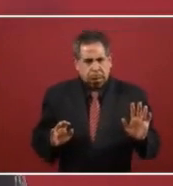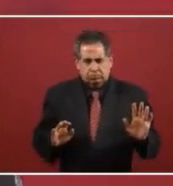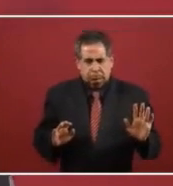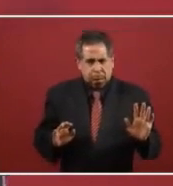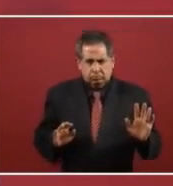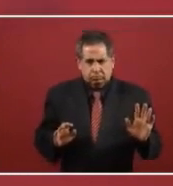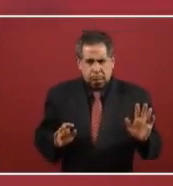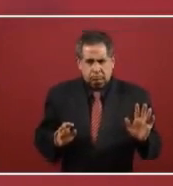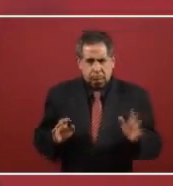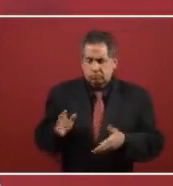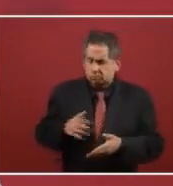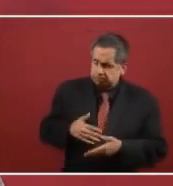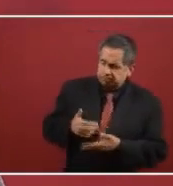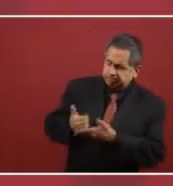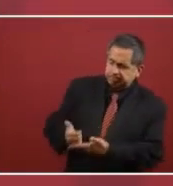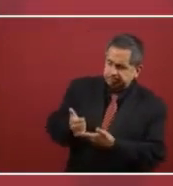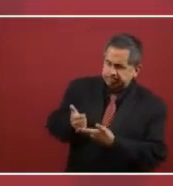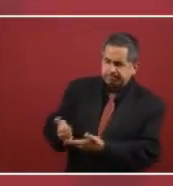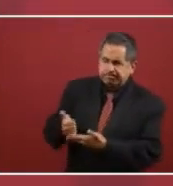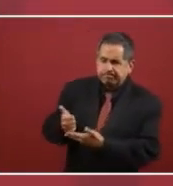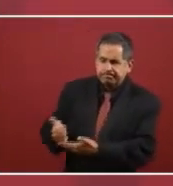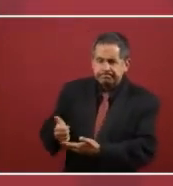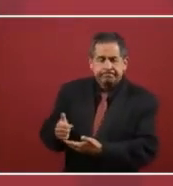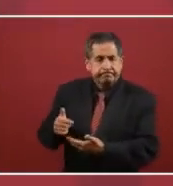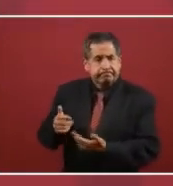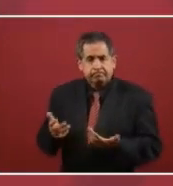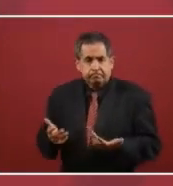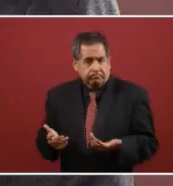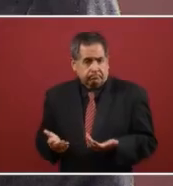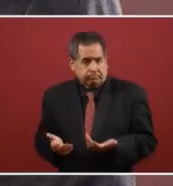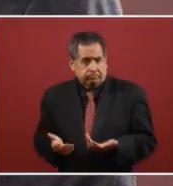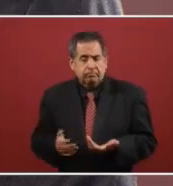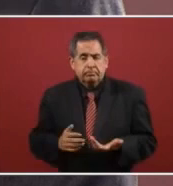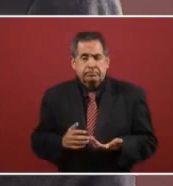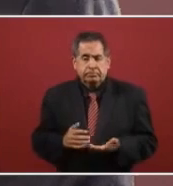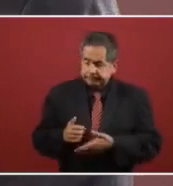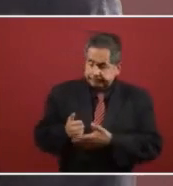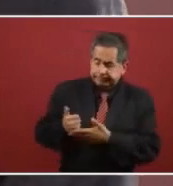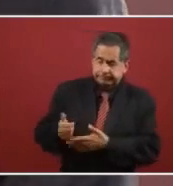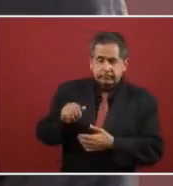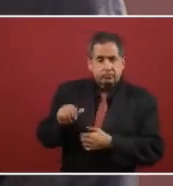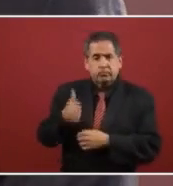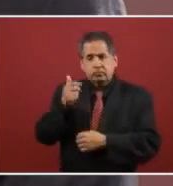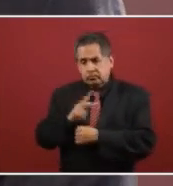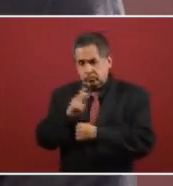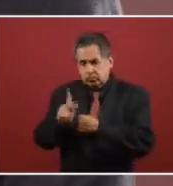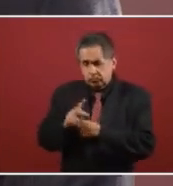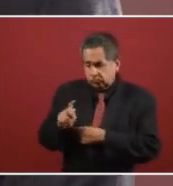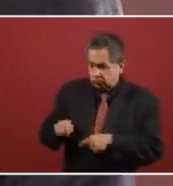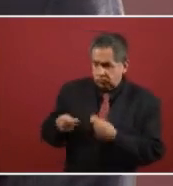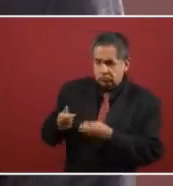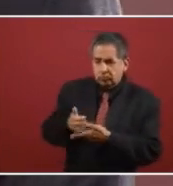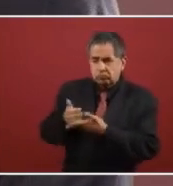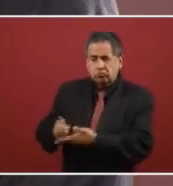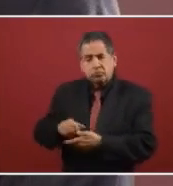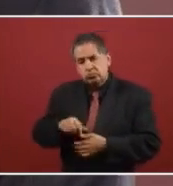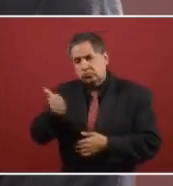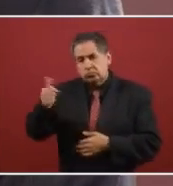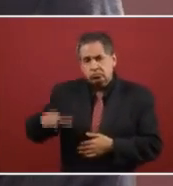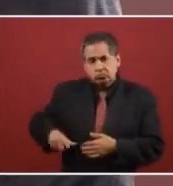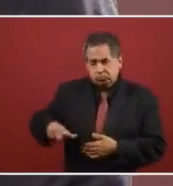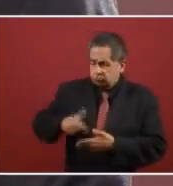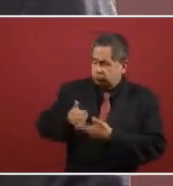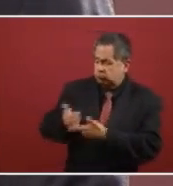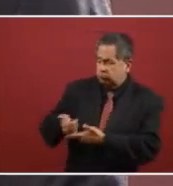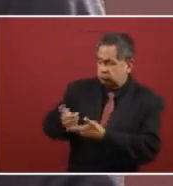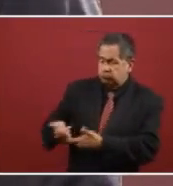Lo que estamos haciendo es ayudando What we are doing is helping a otros países, other a countries, otros gobiernos, other